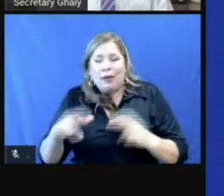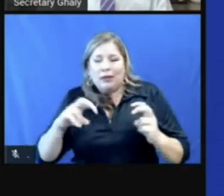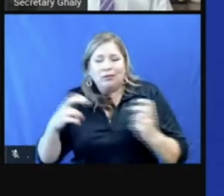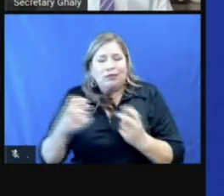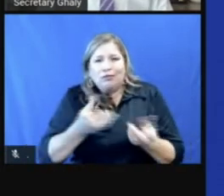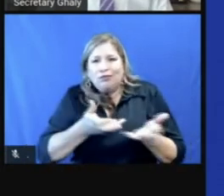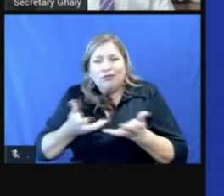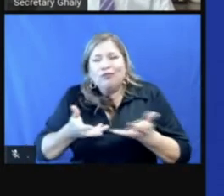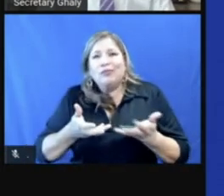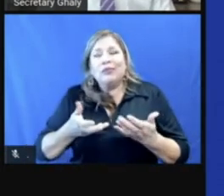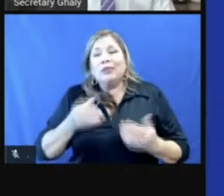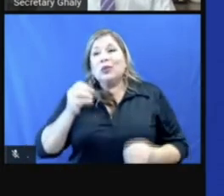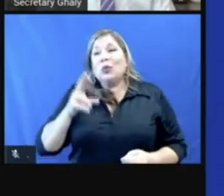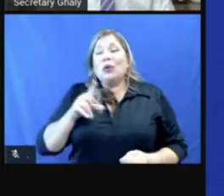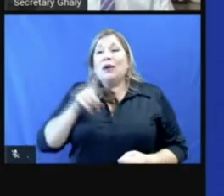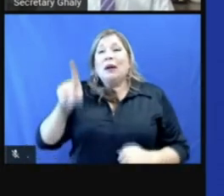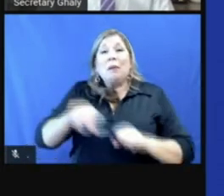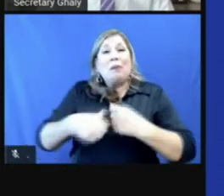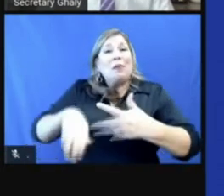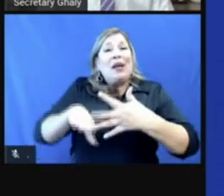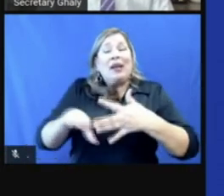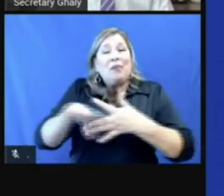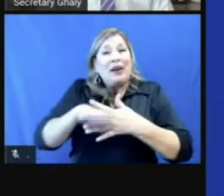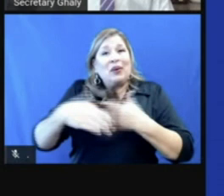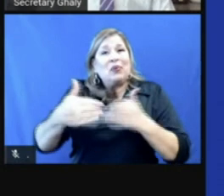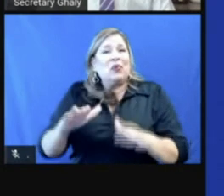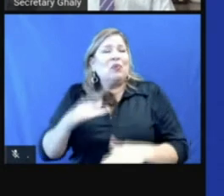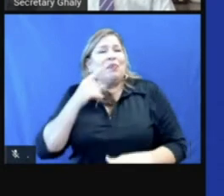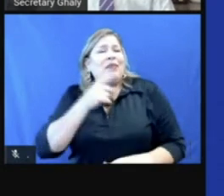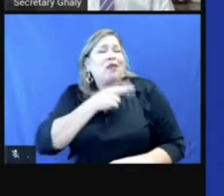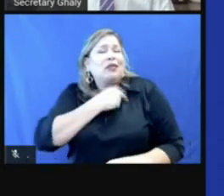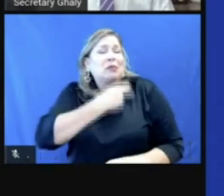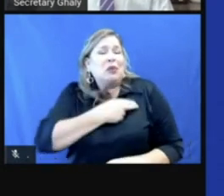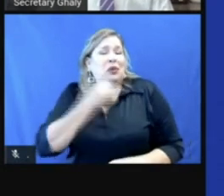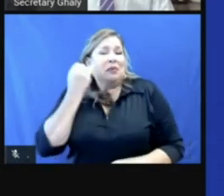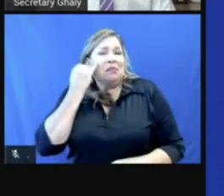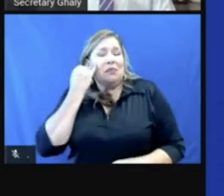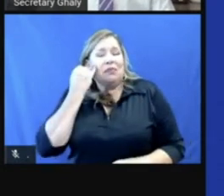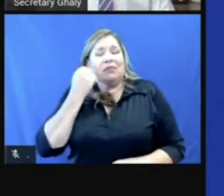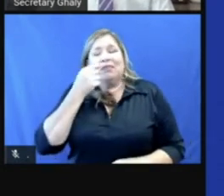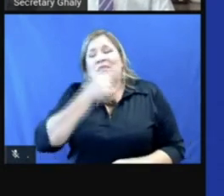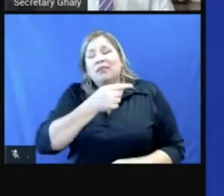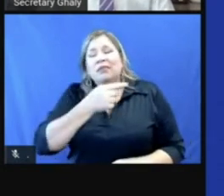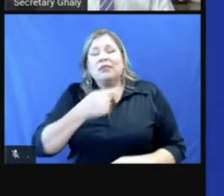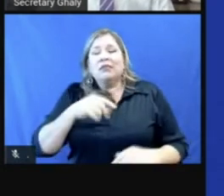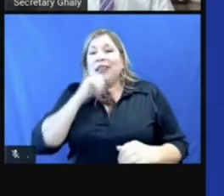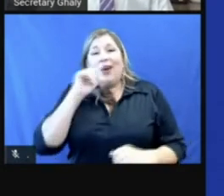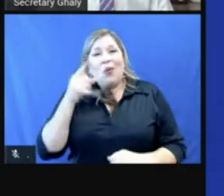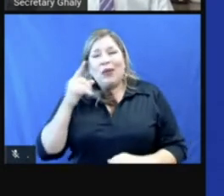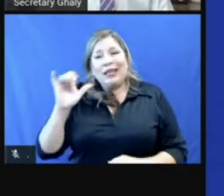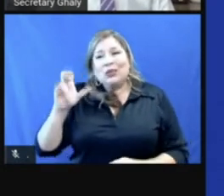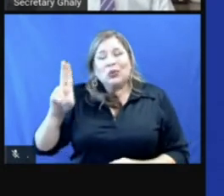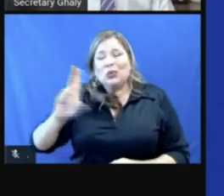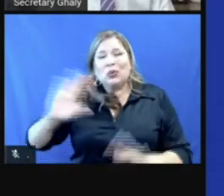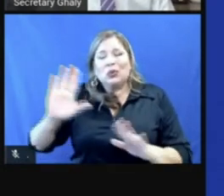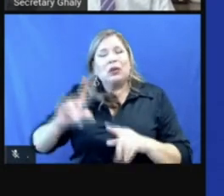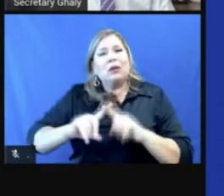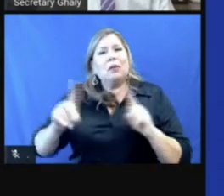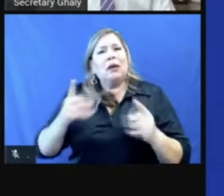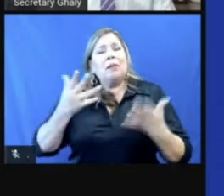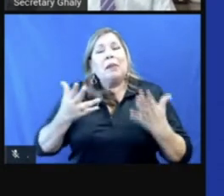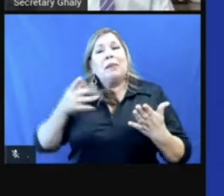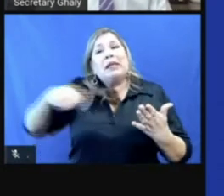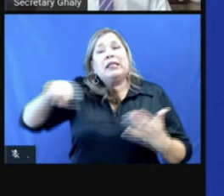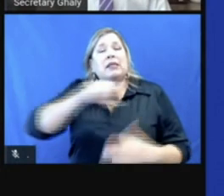in a patient's room, not the ICU or emergency room. Certainly that happens too, but often when staff take their